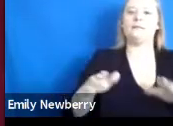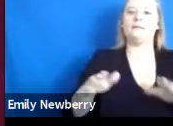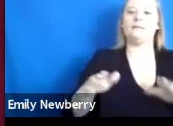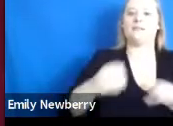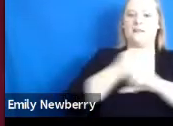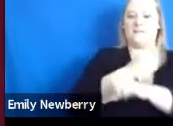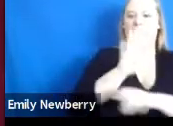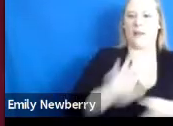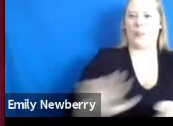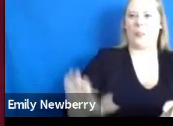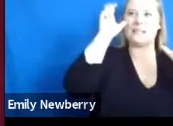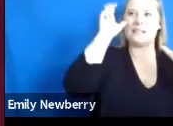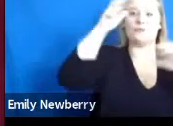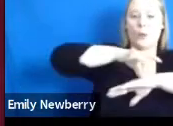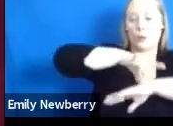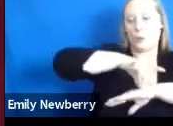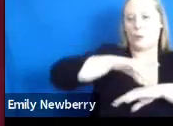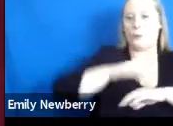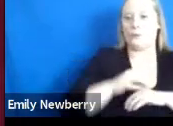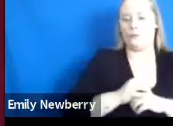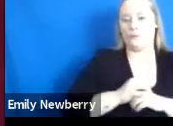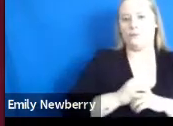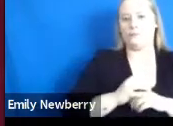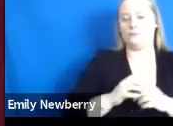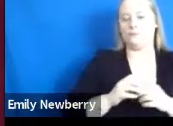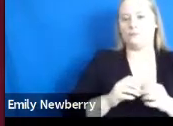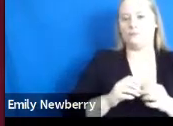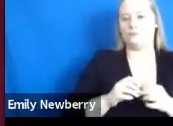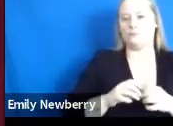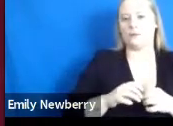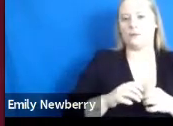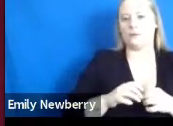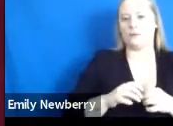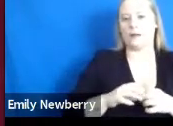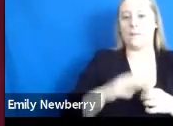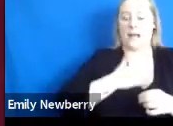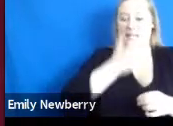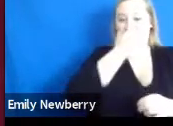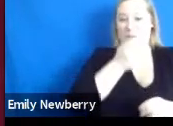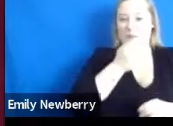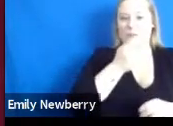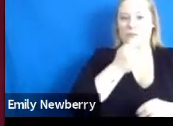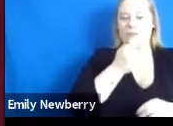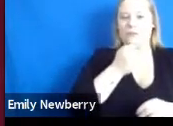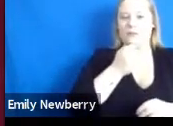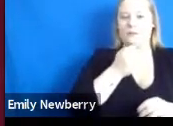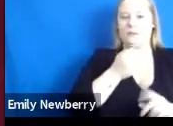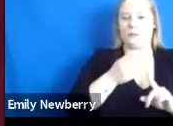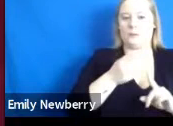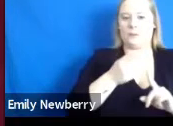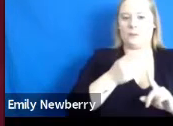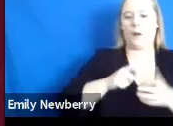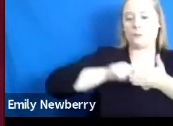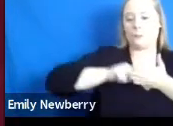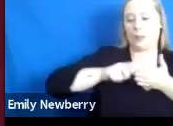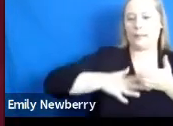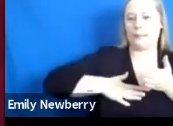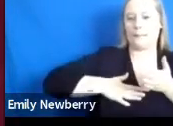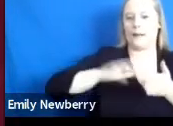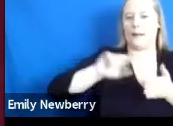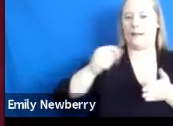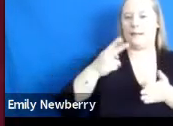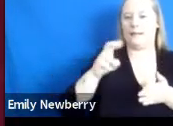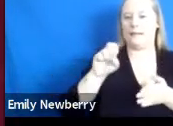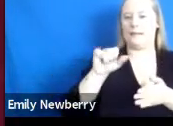on the earth. And my interest in this came from when I was writing my thesis. I was writing